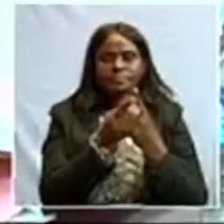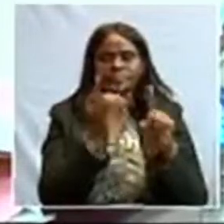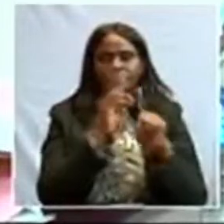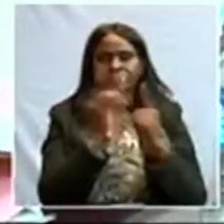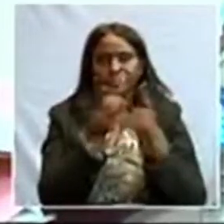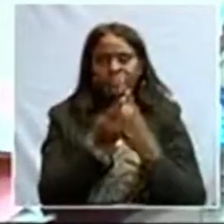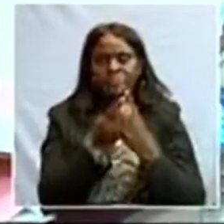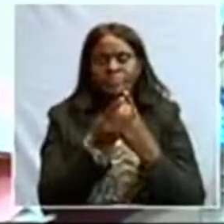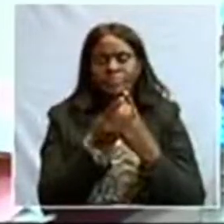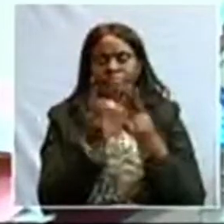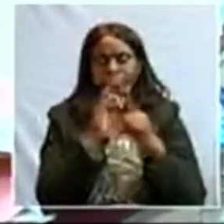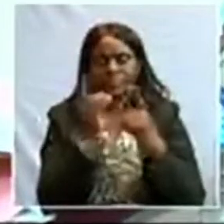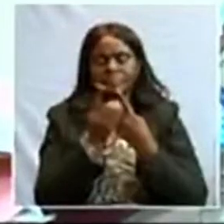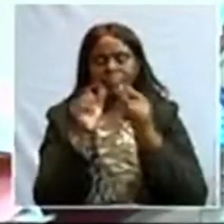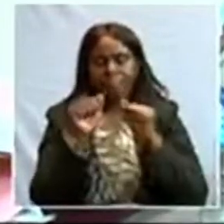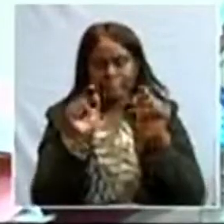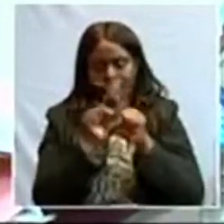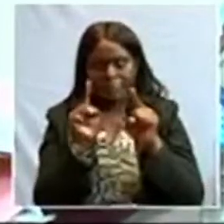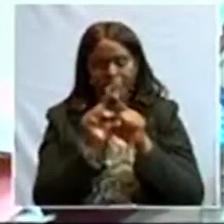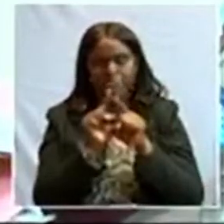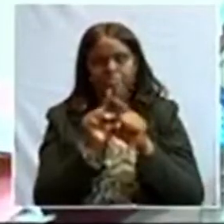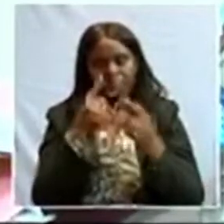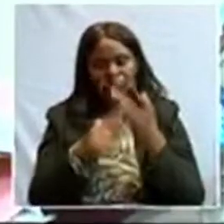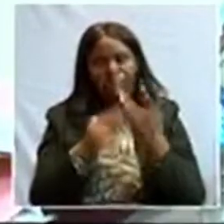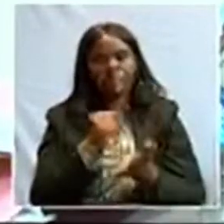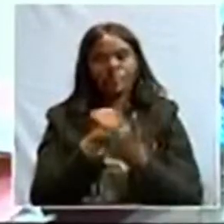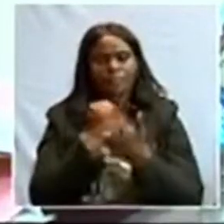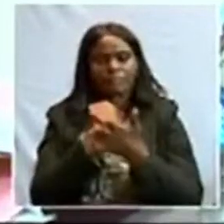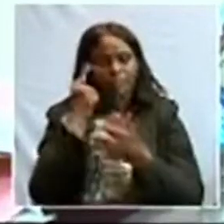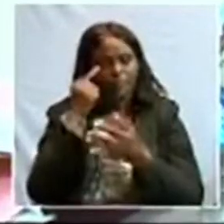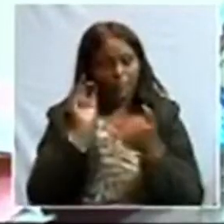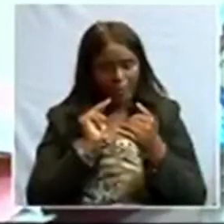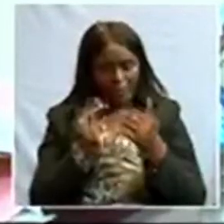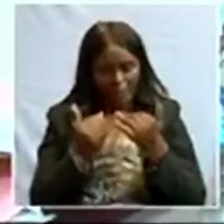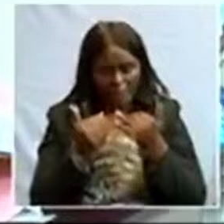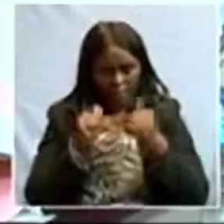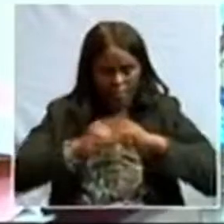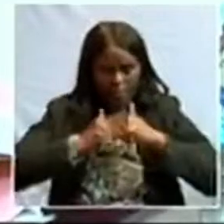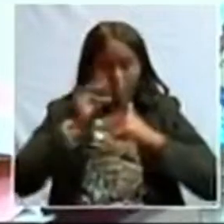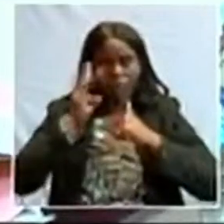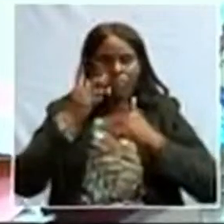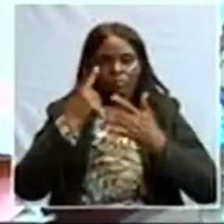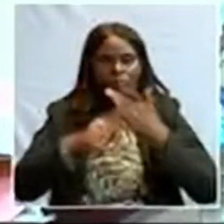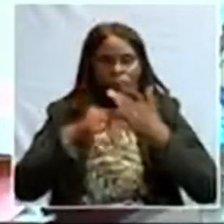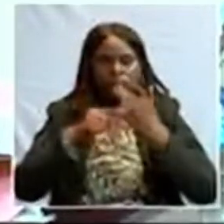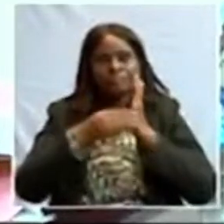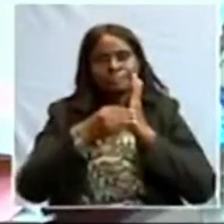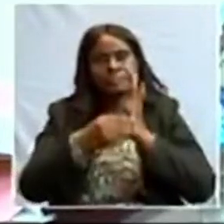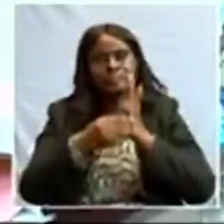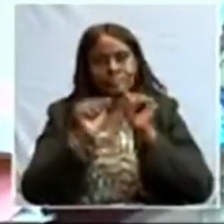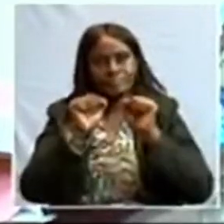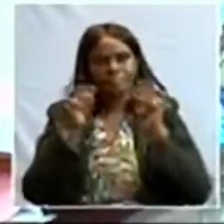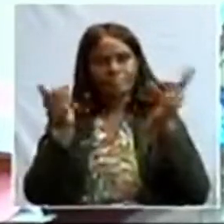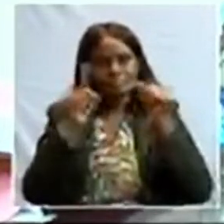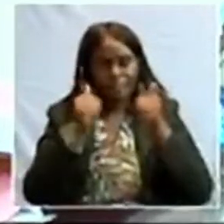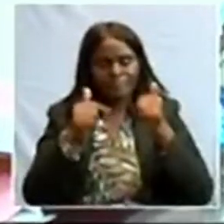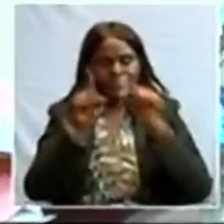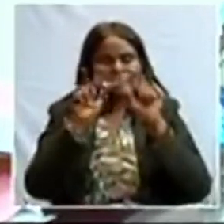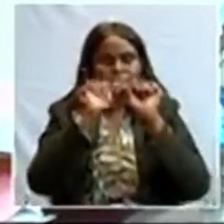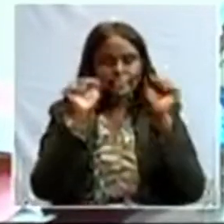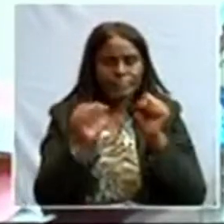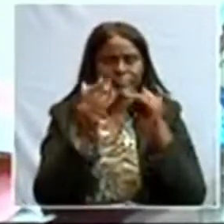function would consequently then be deemed as the head for now. Then we will be ably guided when the structures are